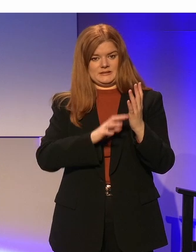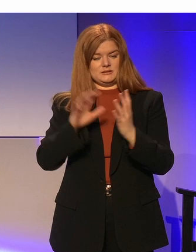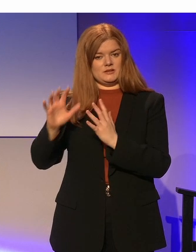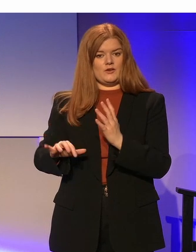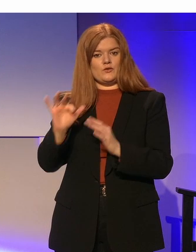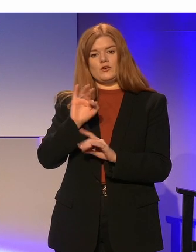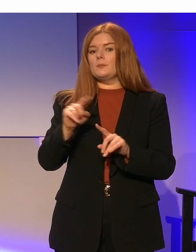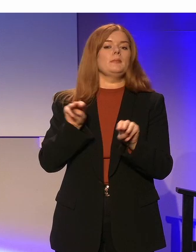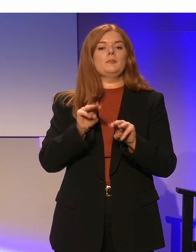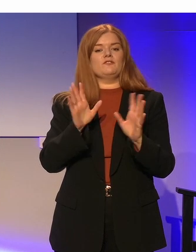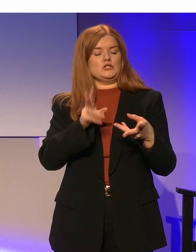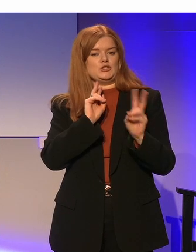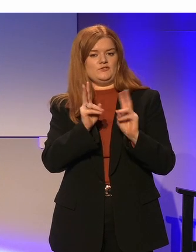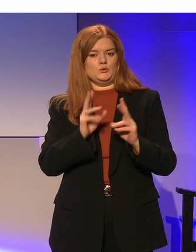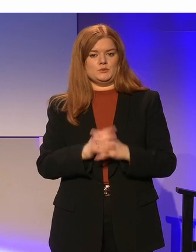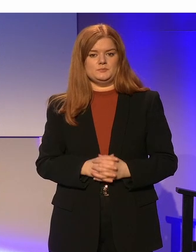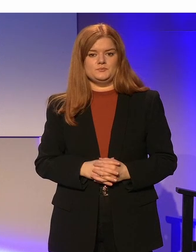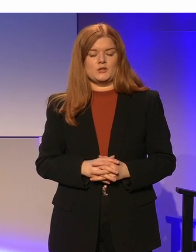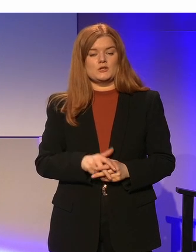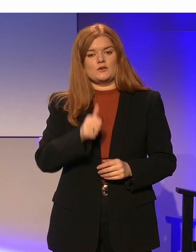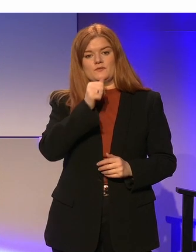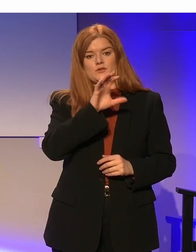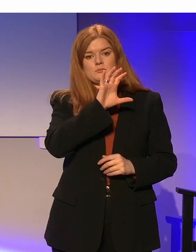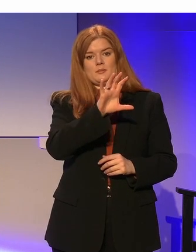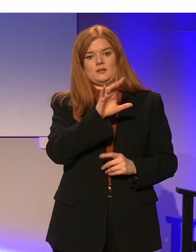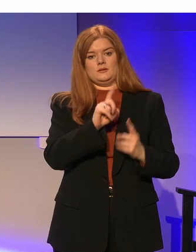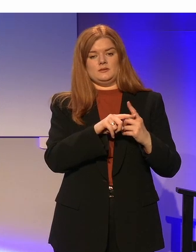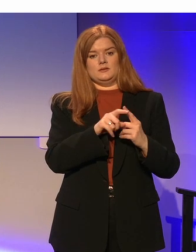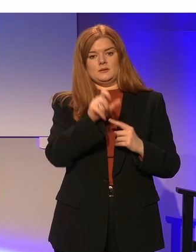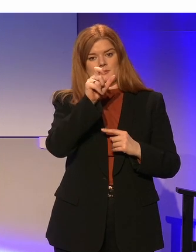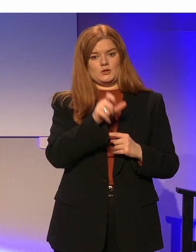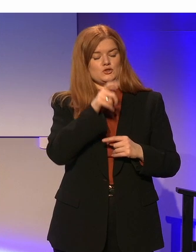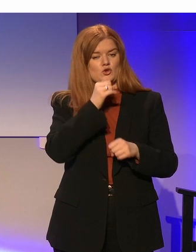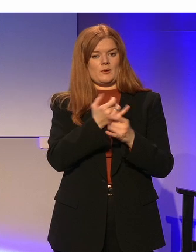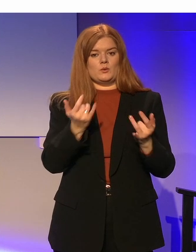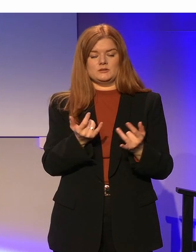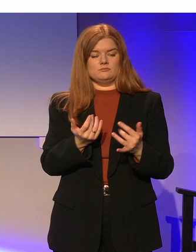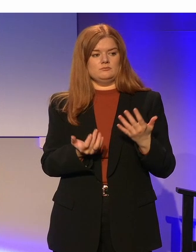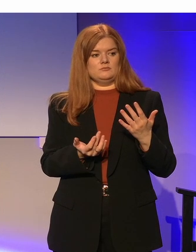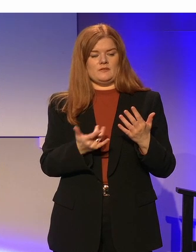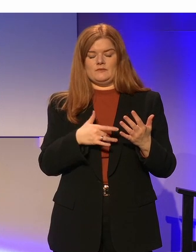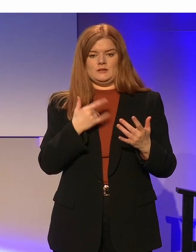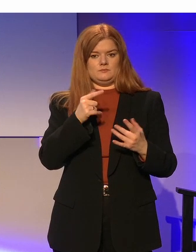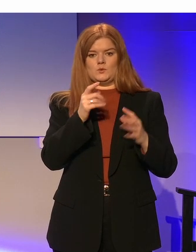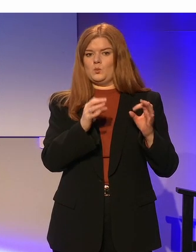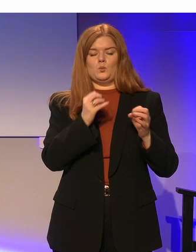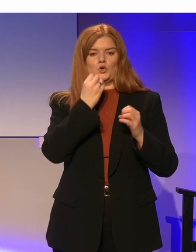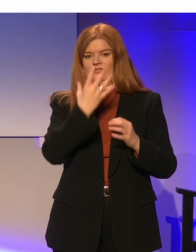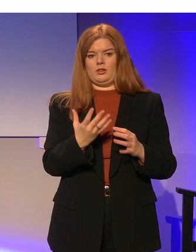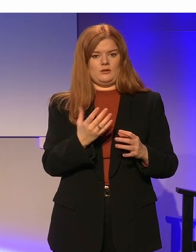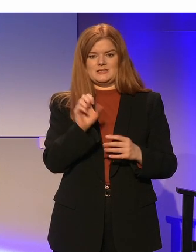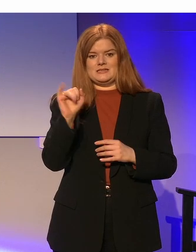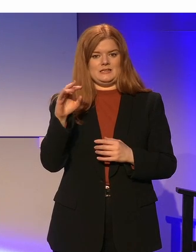text from people that we interviewed. So in the first bubble, the participant is talking about how wonderful